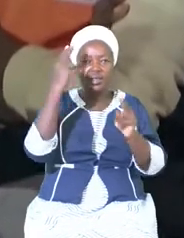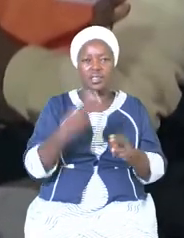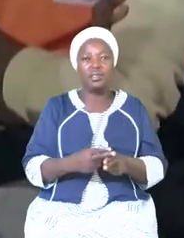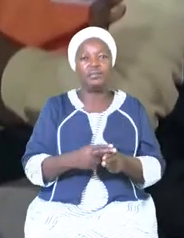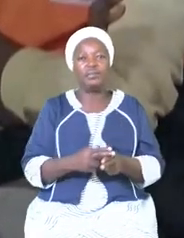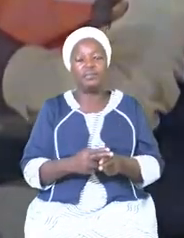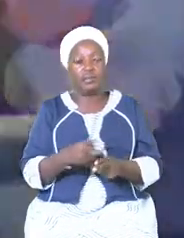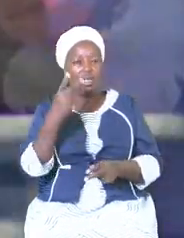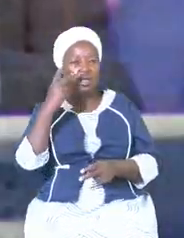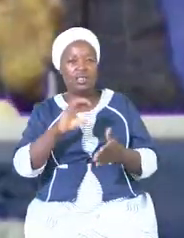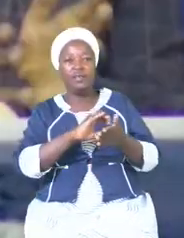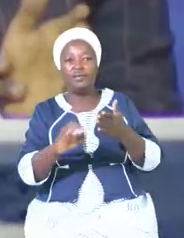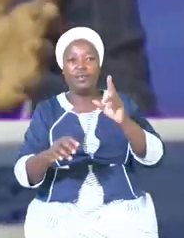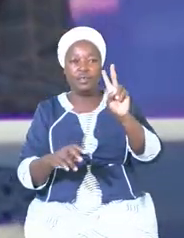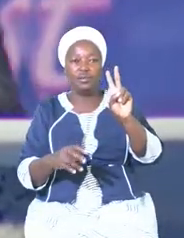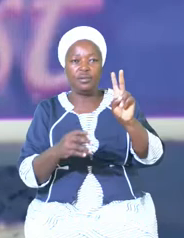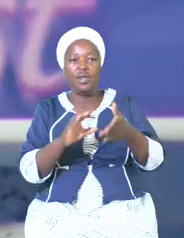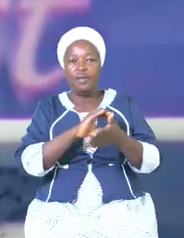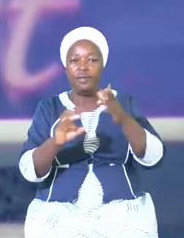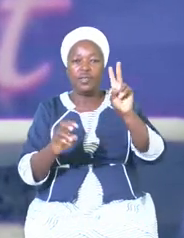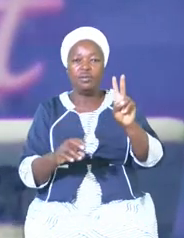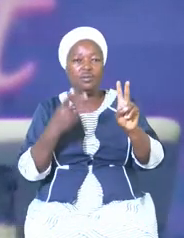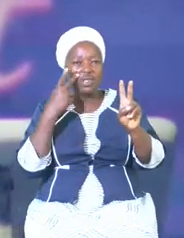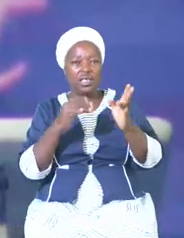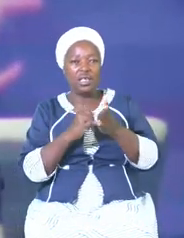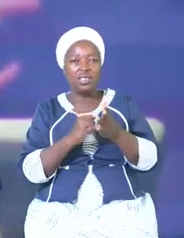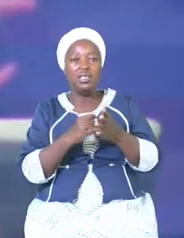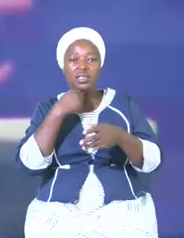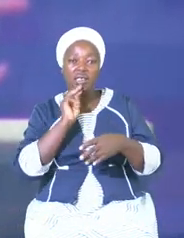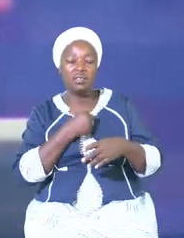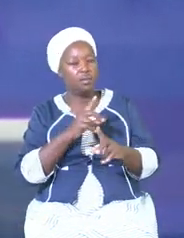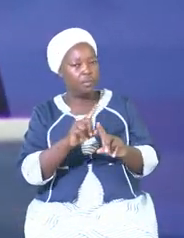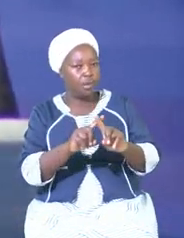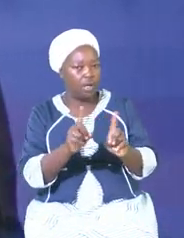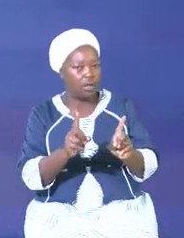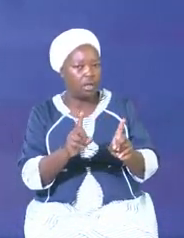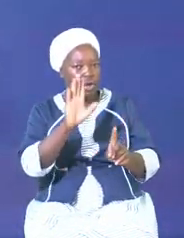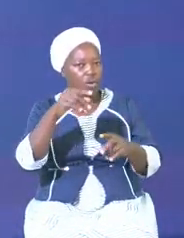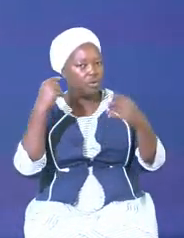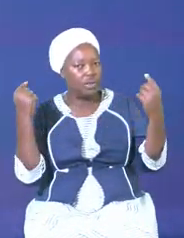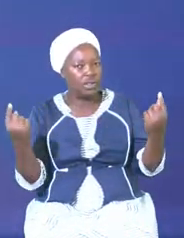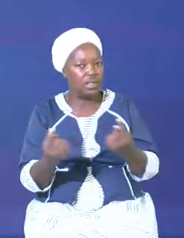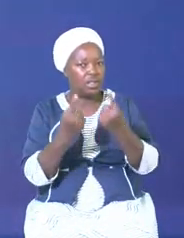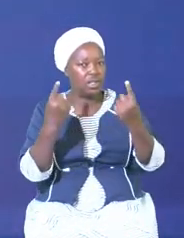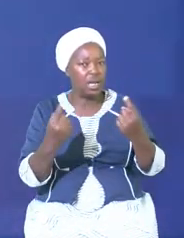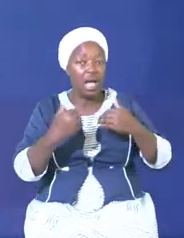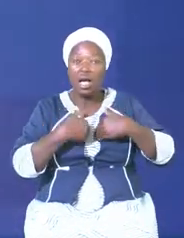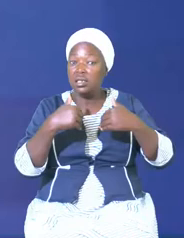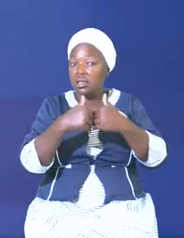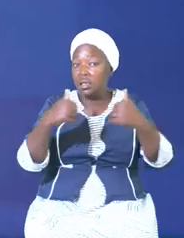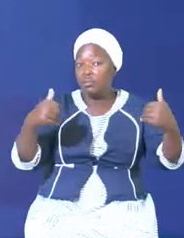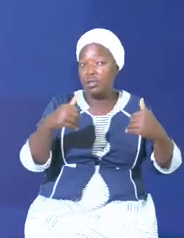Look at verse 2 there. It tells us in verse 2, it says, but your iniquities have separated between